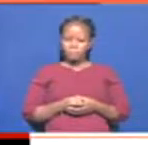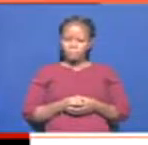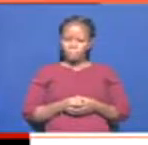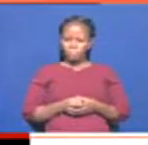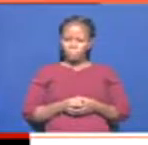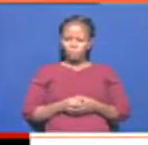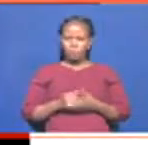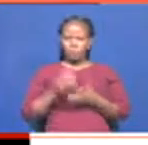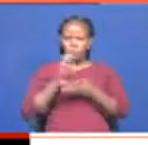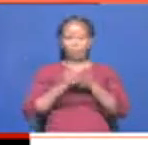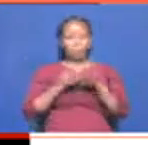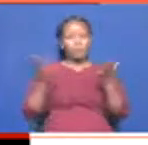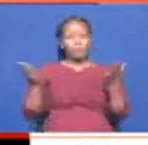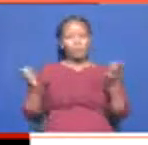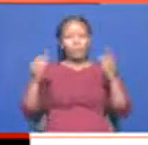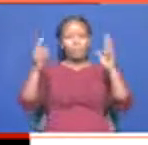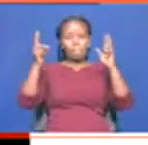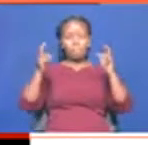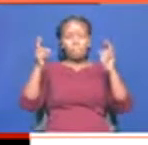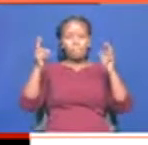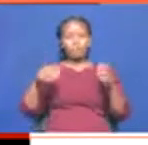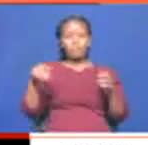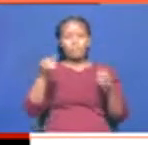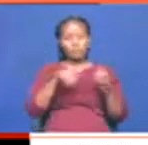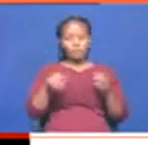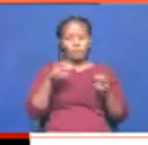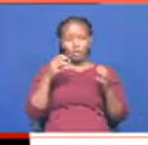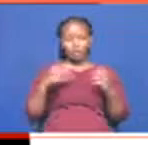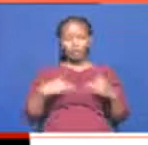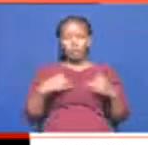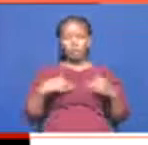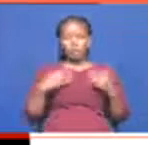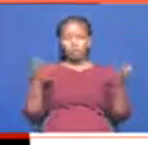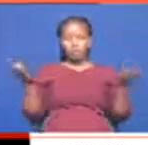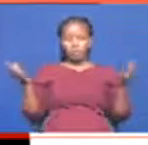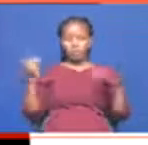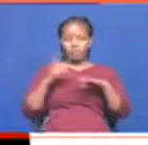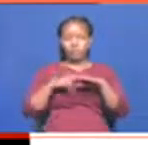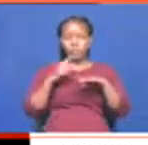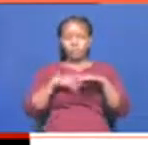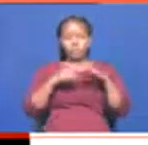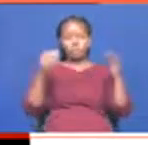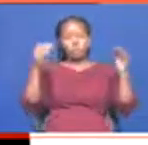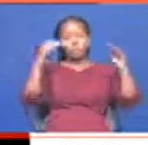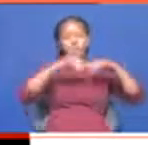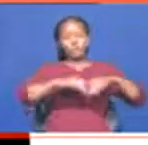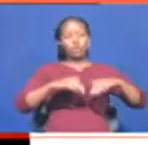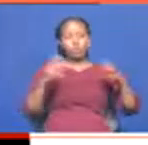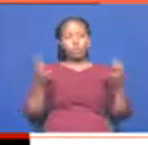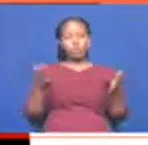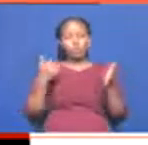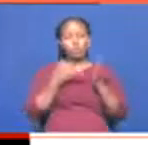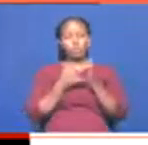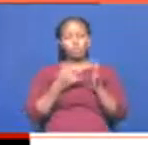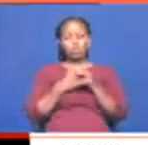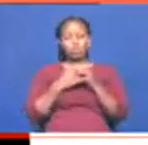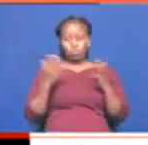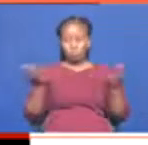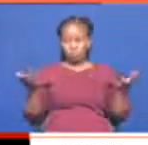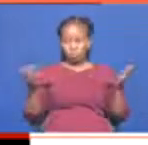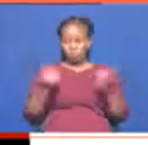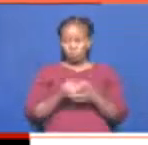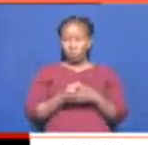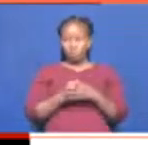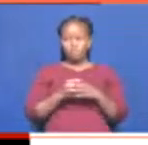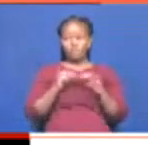Some of the topics that we are going to have during the convention will include safeguarding